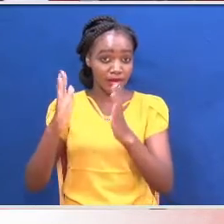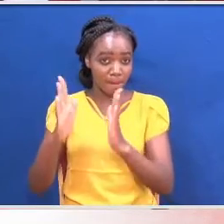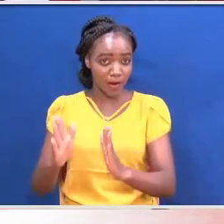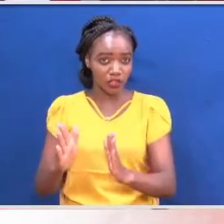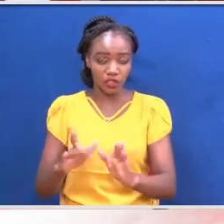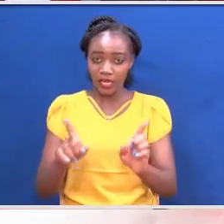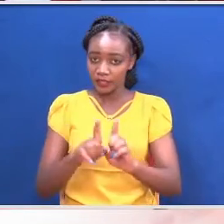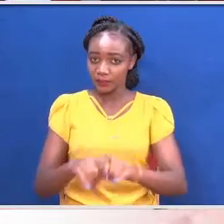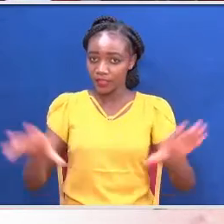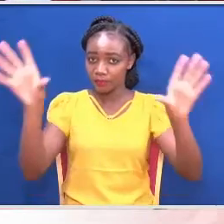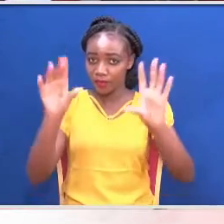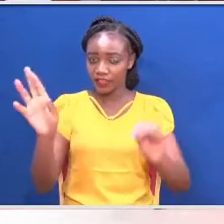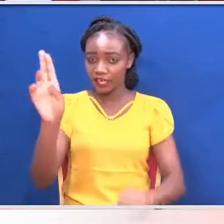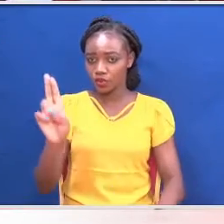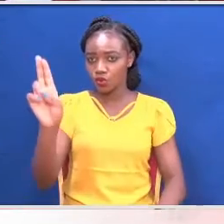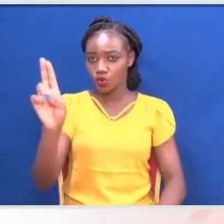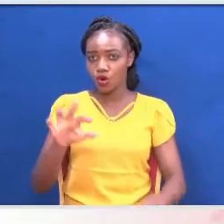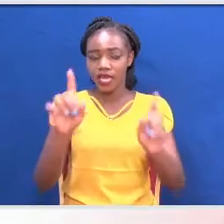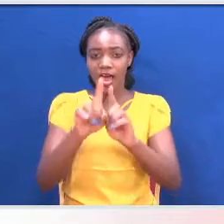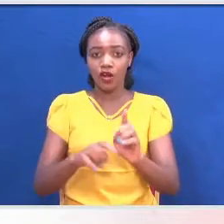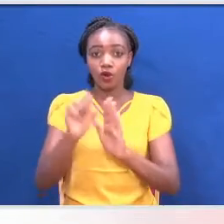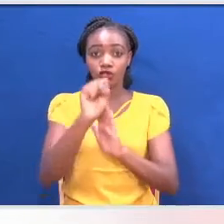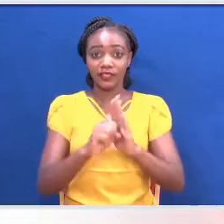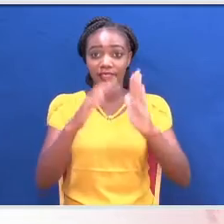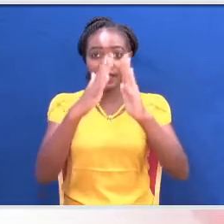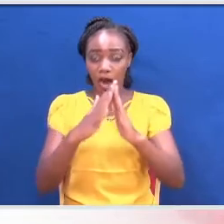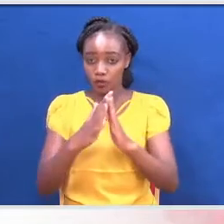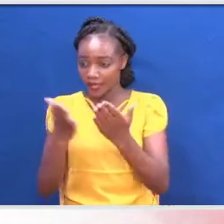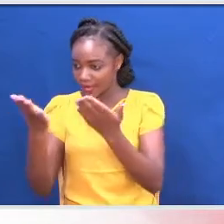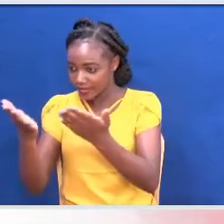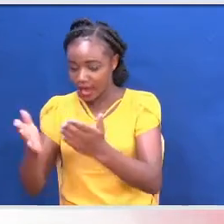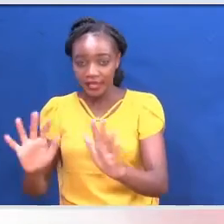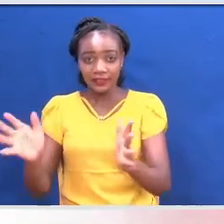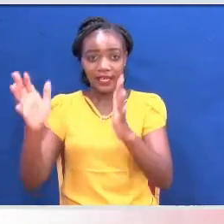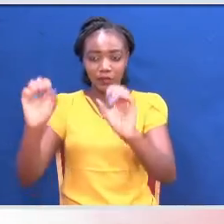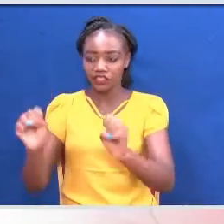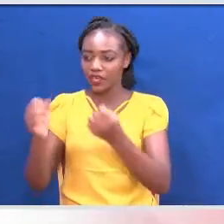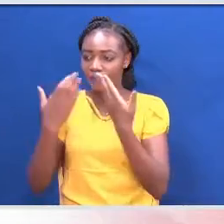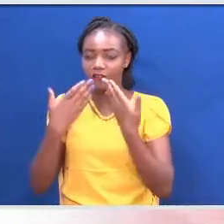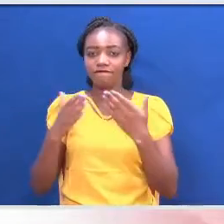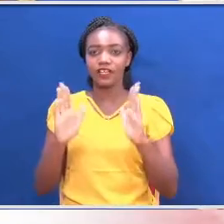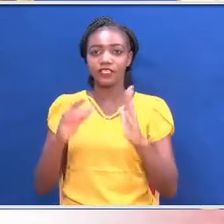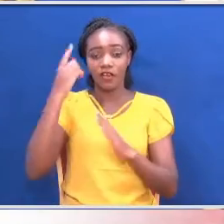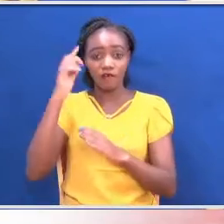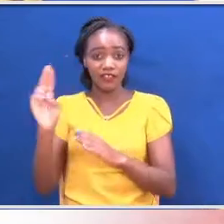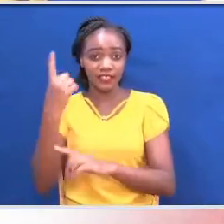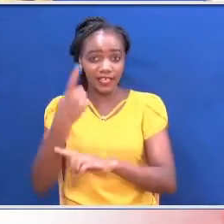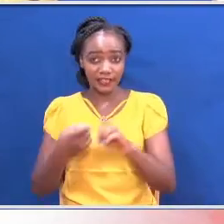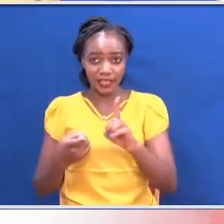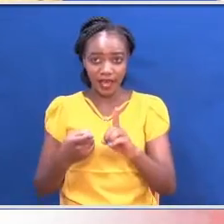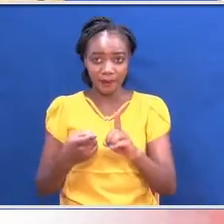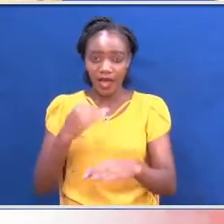President Uhuru Kenyatta, State House Nairobi played host to the 56th Labor Day celebrations for the second year in a row